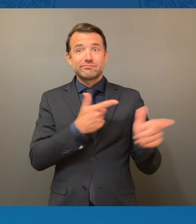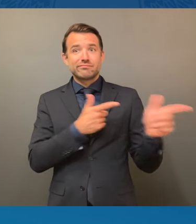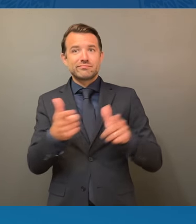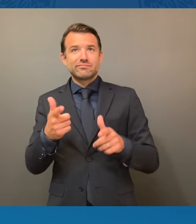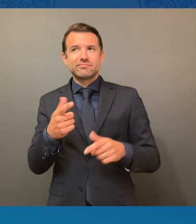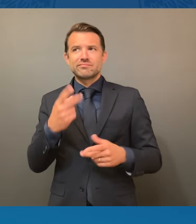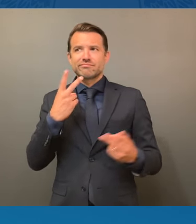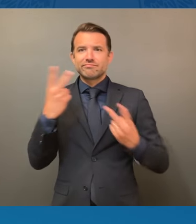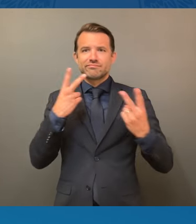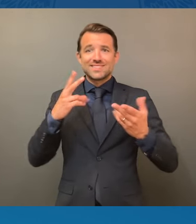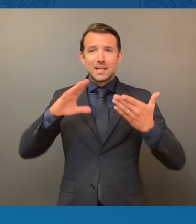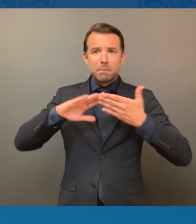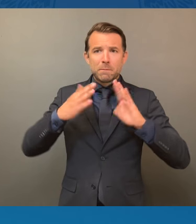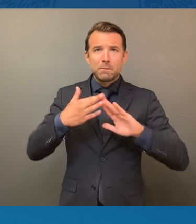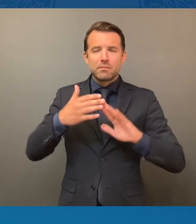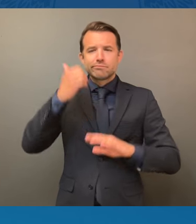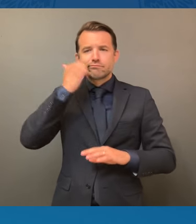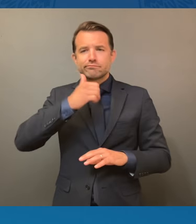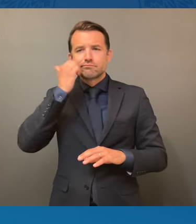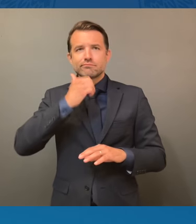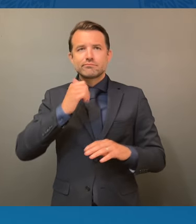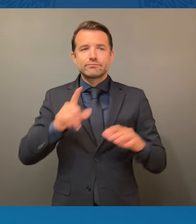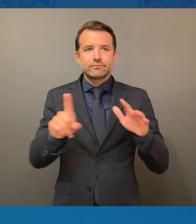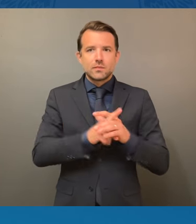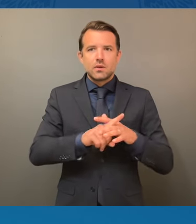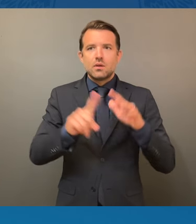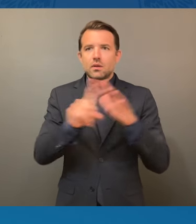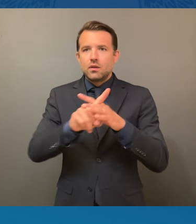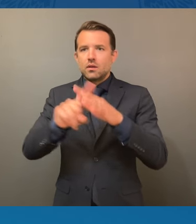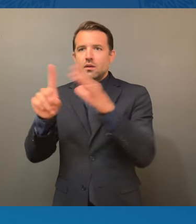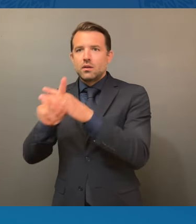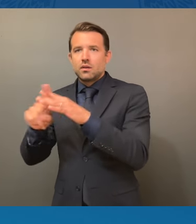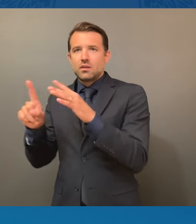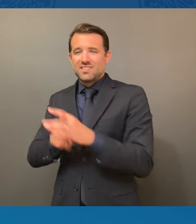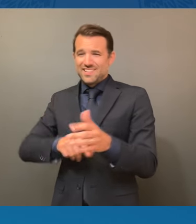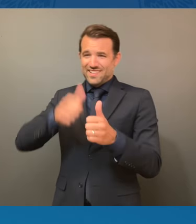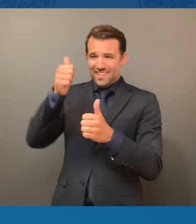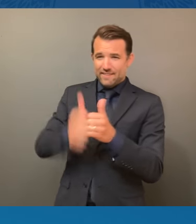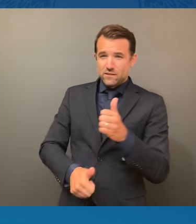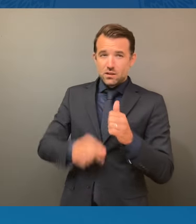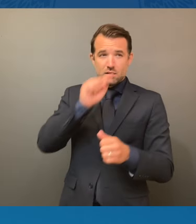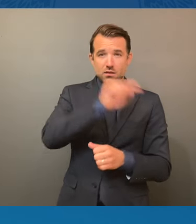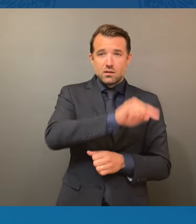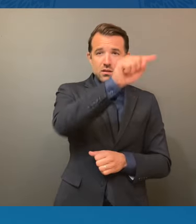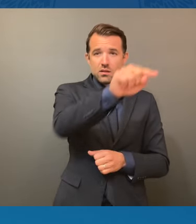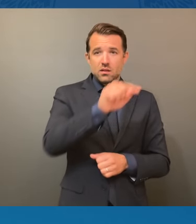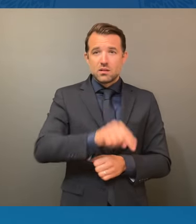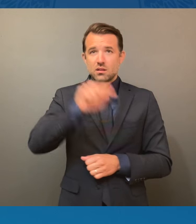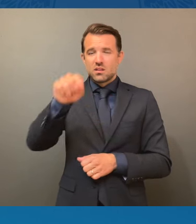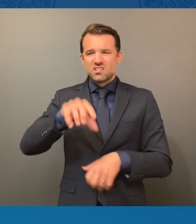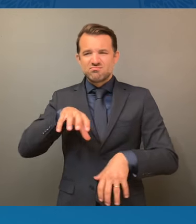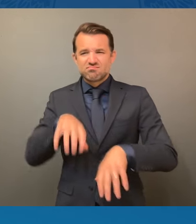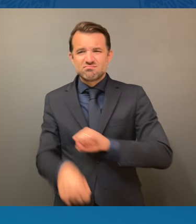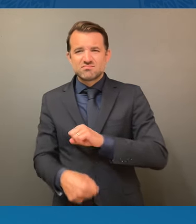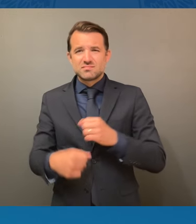day. And it is no less tragic or outrageous. Think about